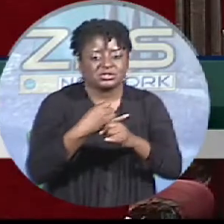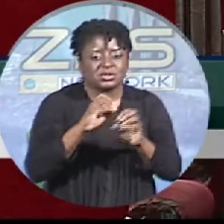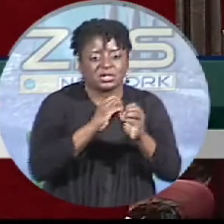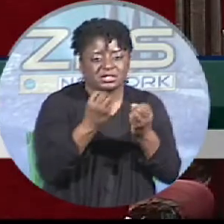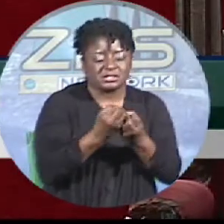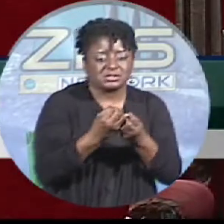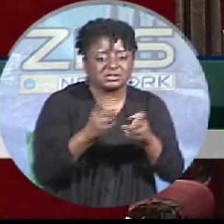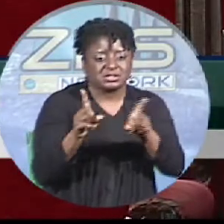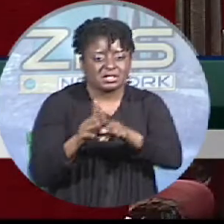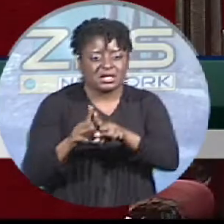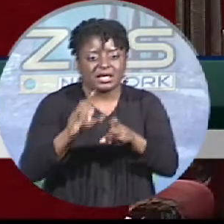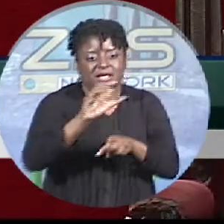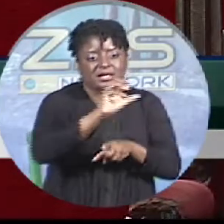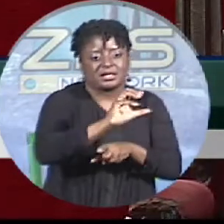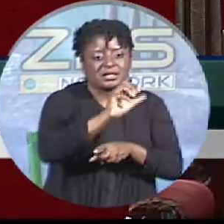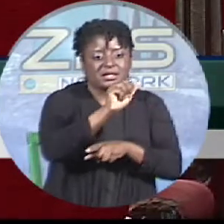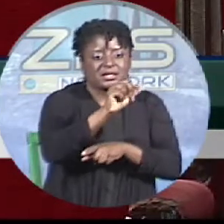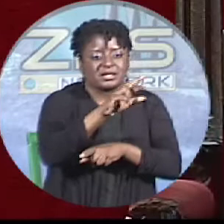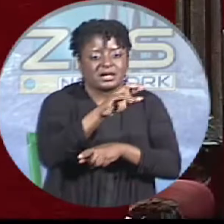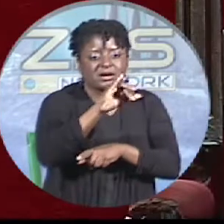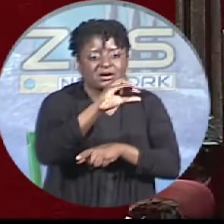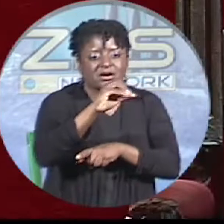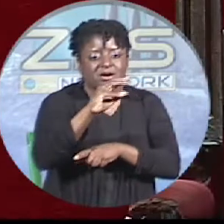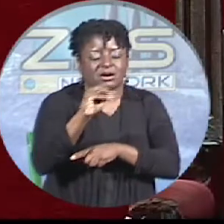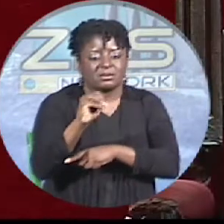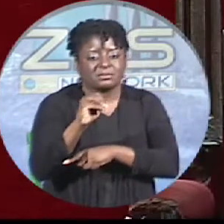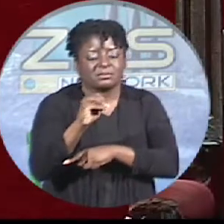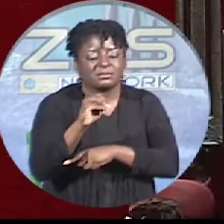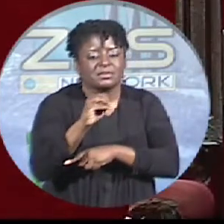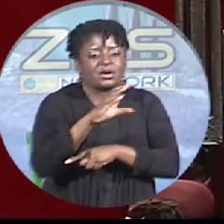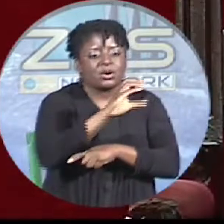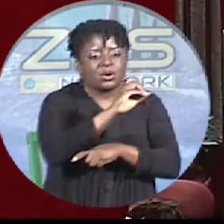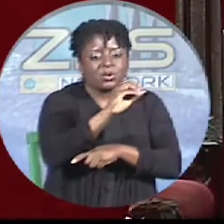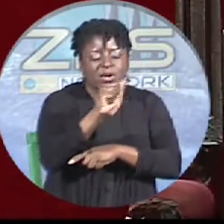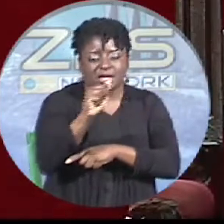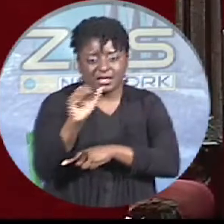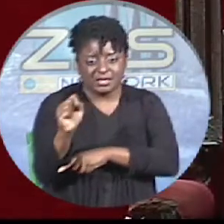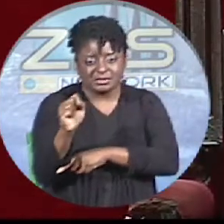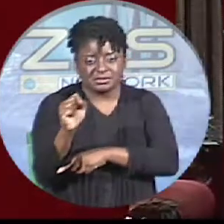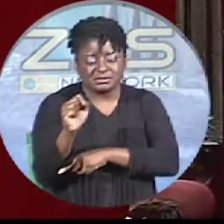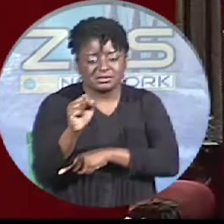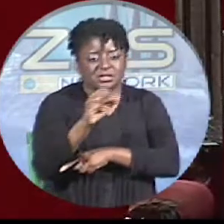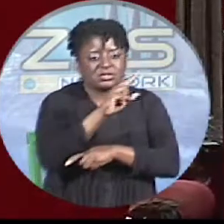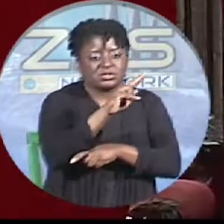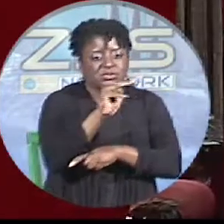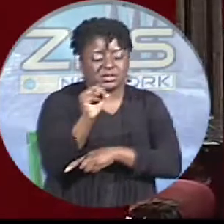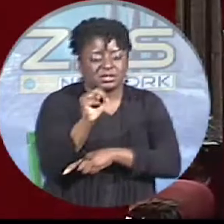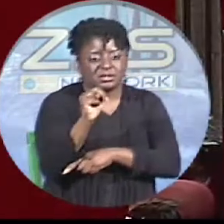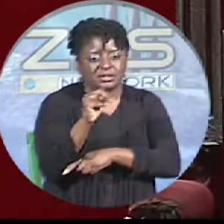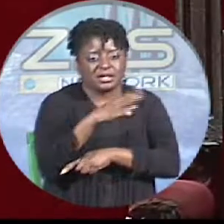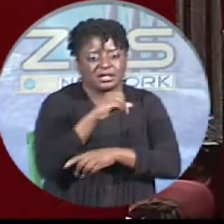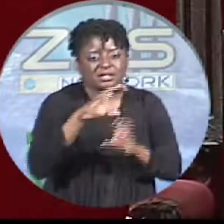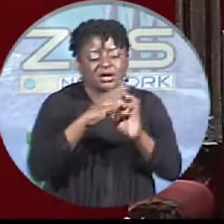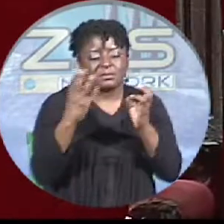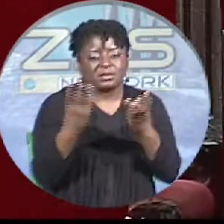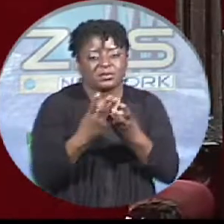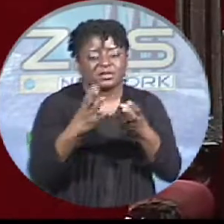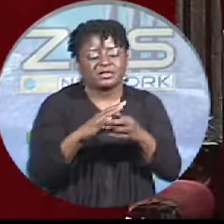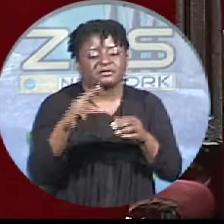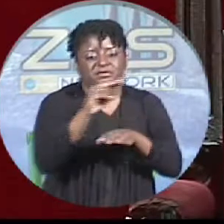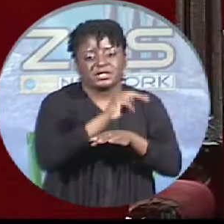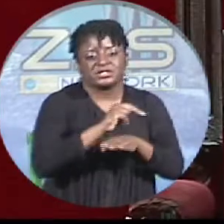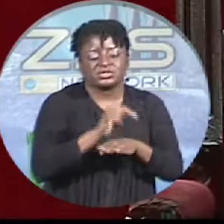CARICOM, the Organization of American States, the United Nations, and the Commonwealth of